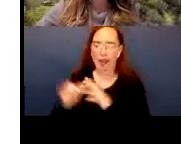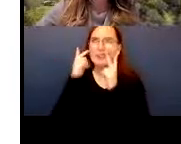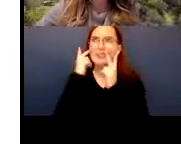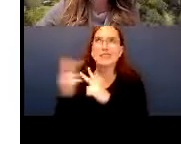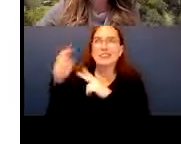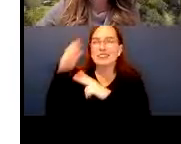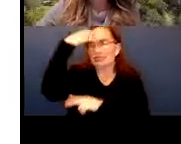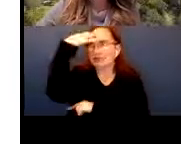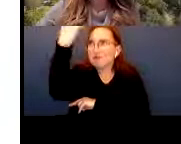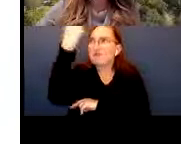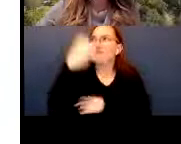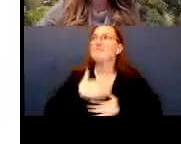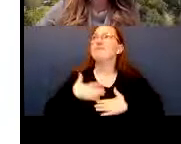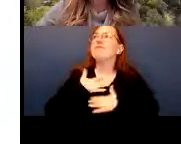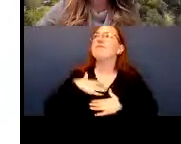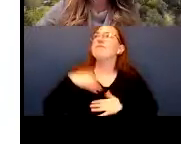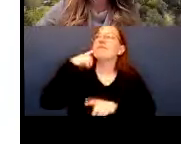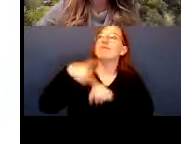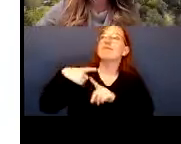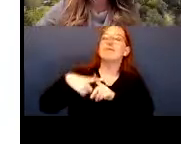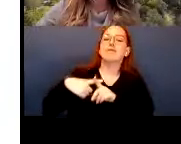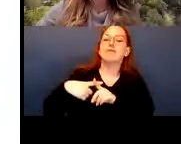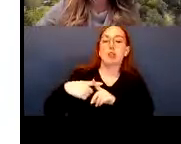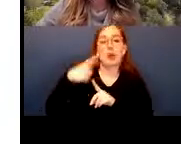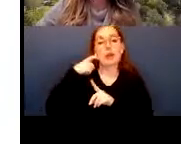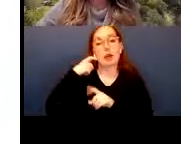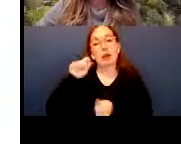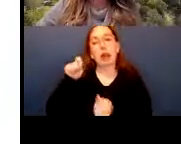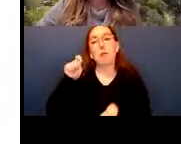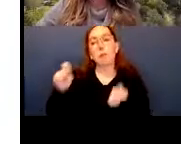long time here. So we see augmenting that as a playground.